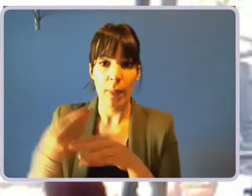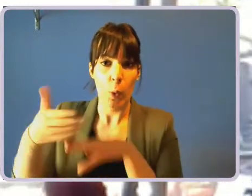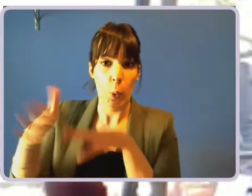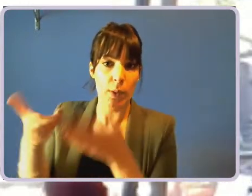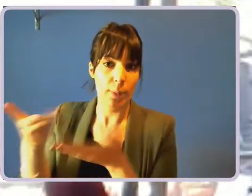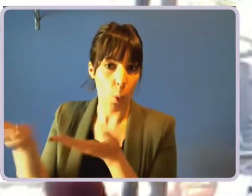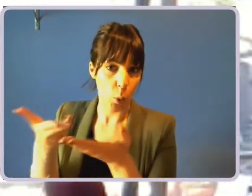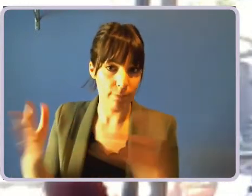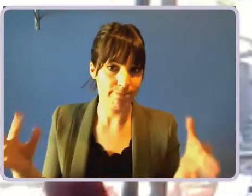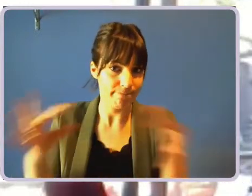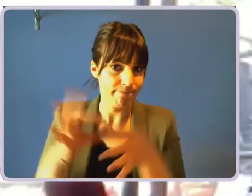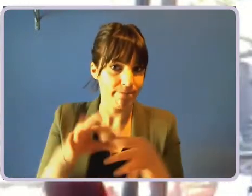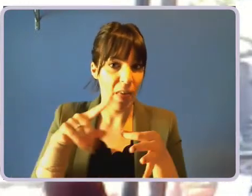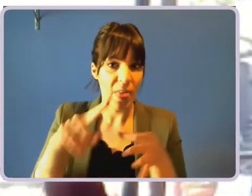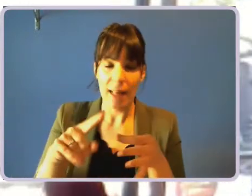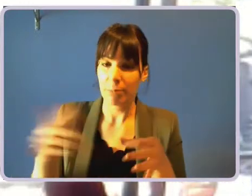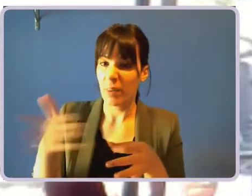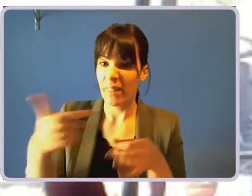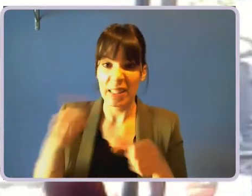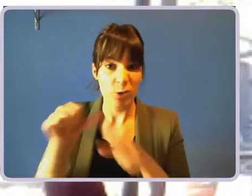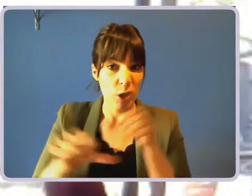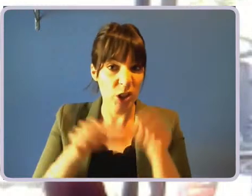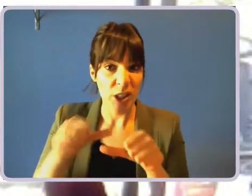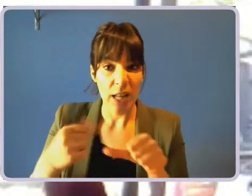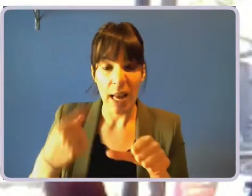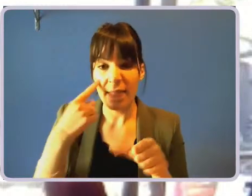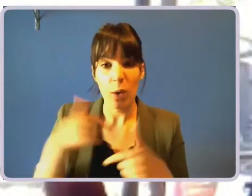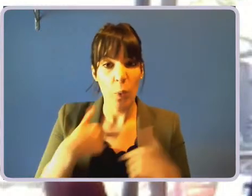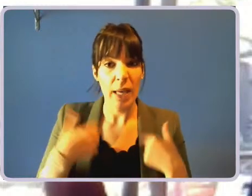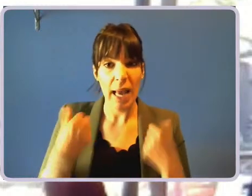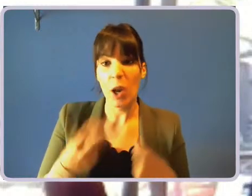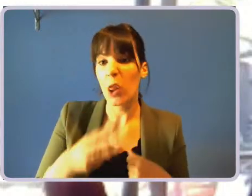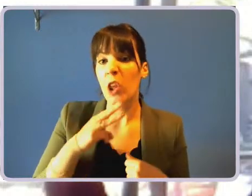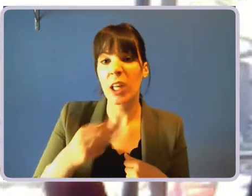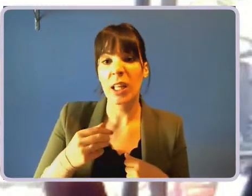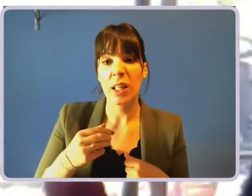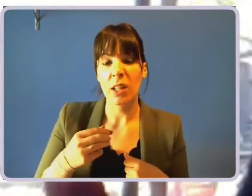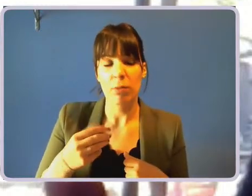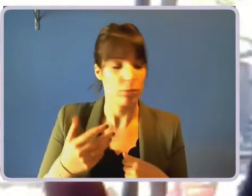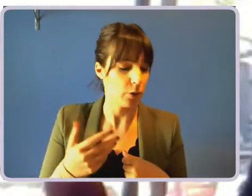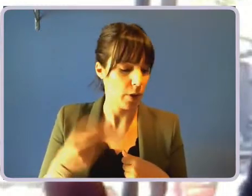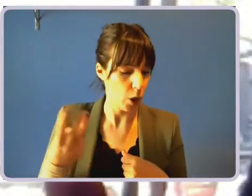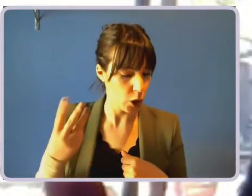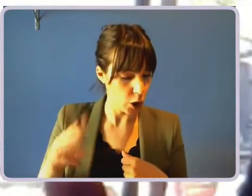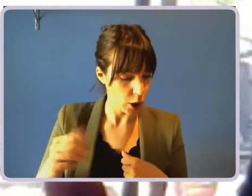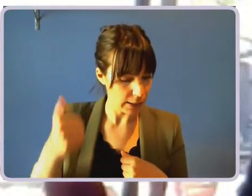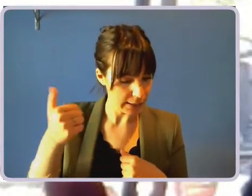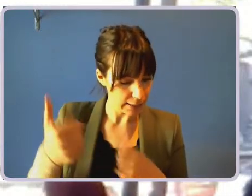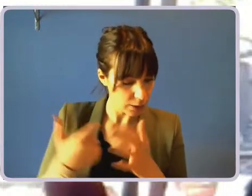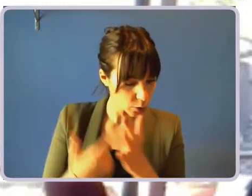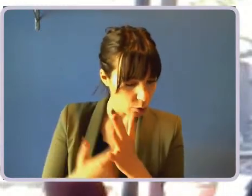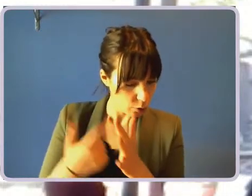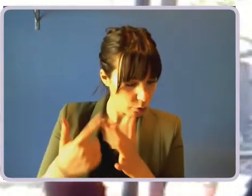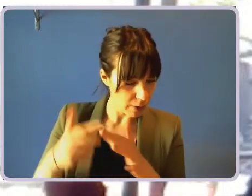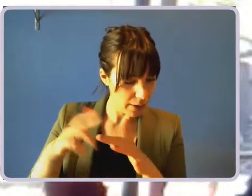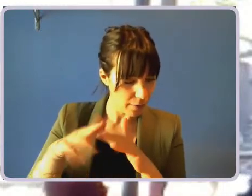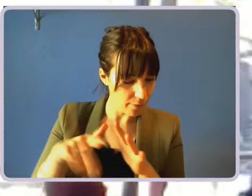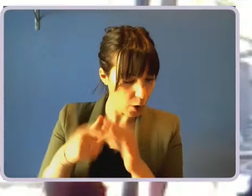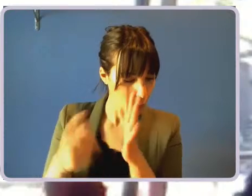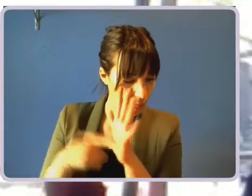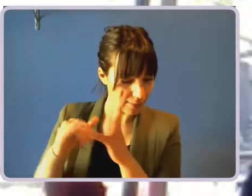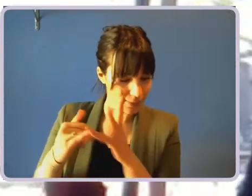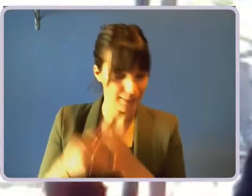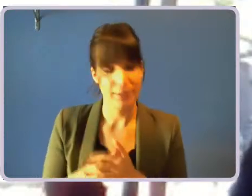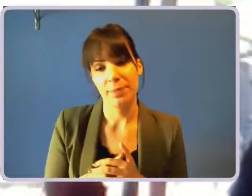had about 36 referrals through that pathway where, the 1-800 number just hasn't really worked for them.